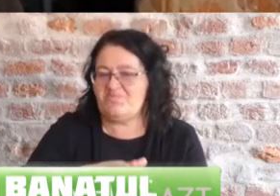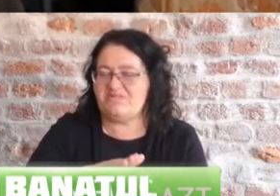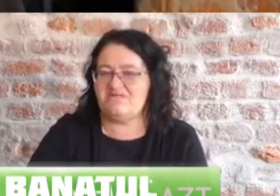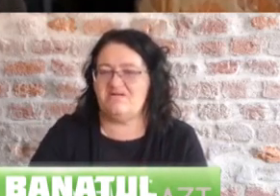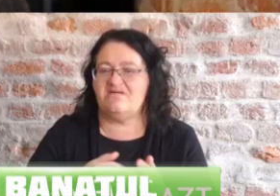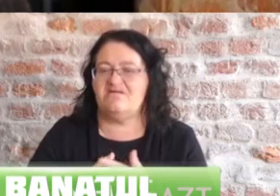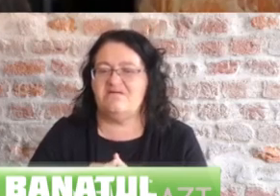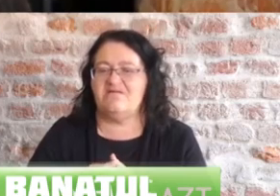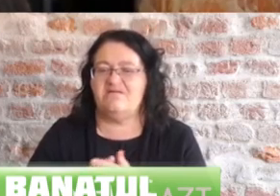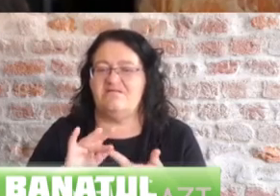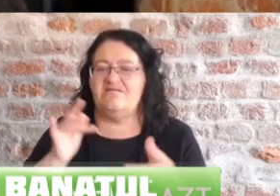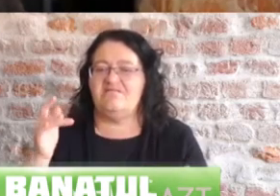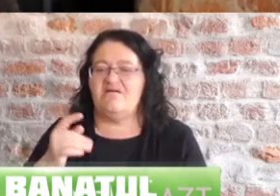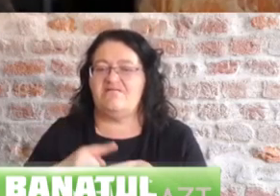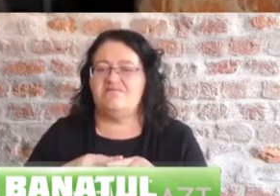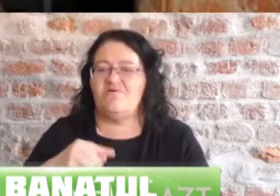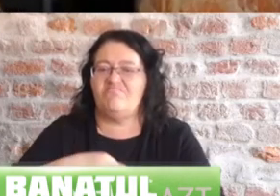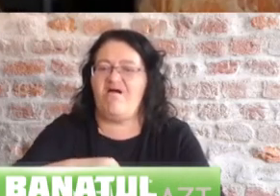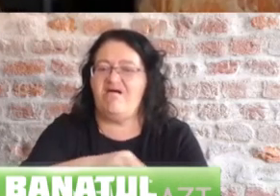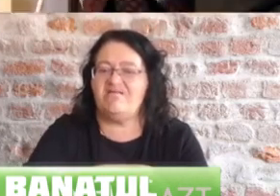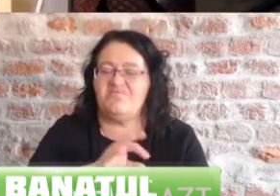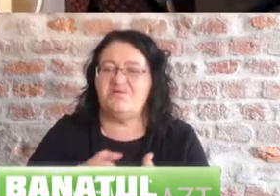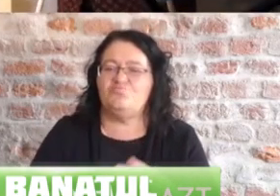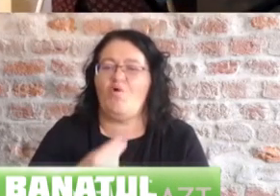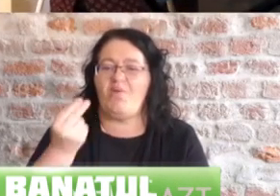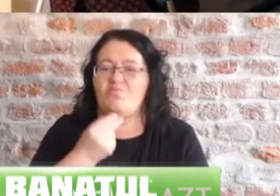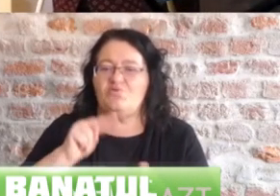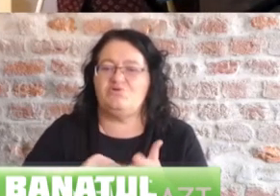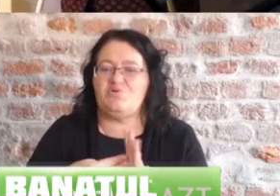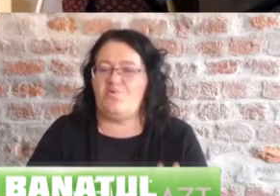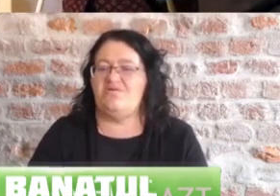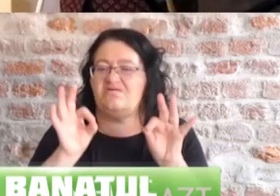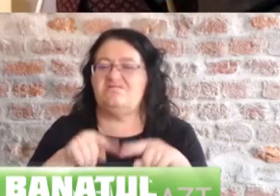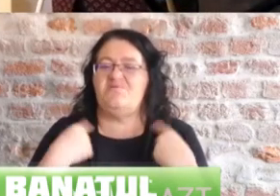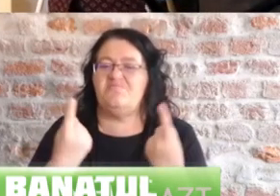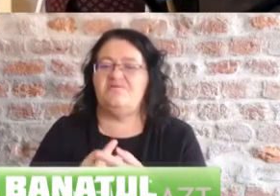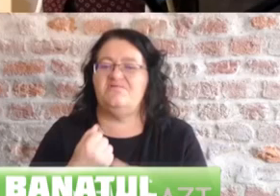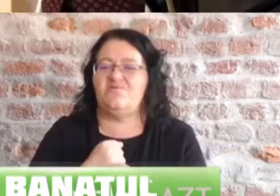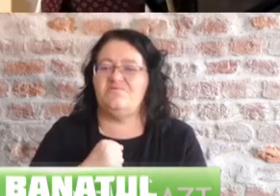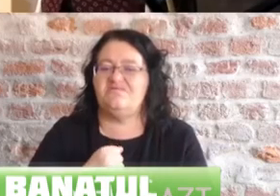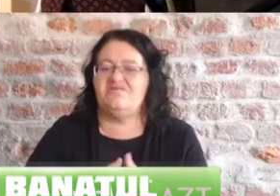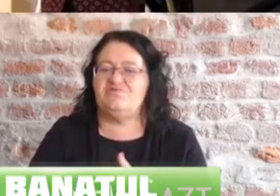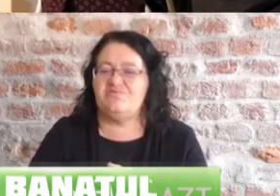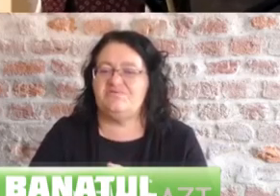to launch an international competition to get the best solution for the redesign and revitalization.